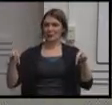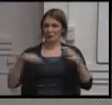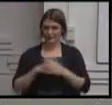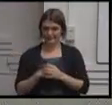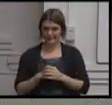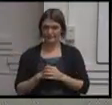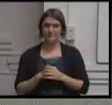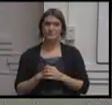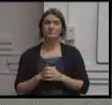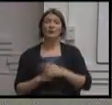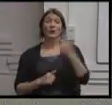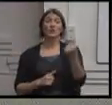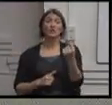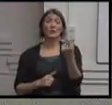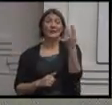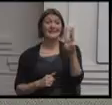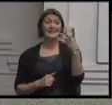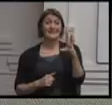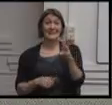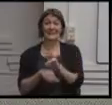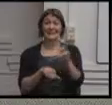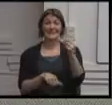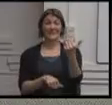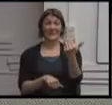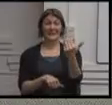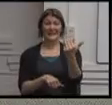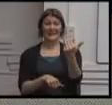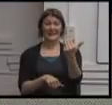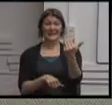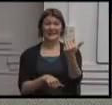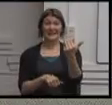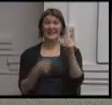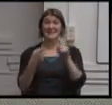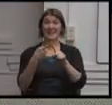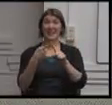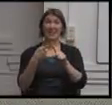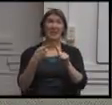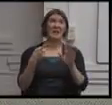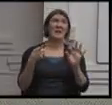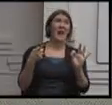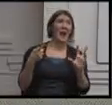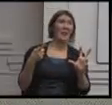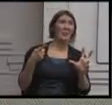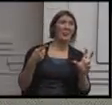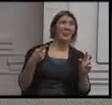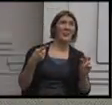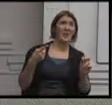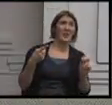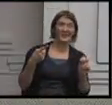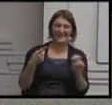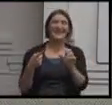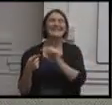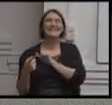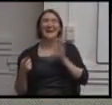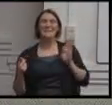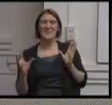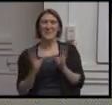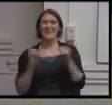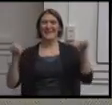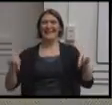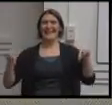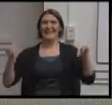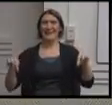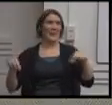Meeting Room. Tuesday, December 16, 6:15 to 9:30. Select Board meeting in the Select Board Meeting